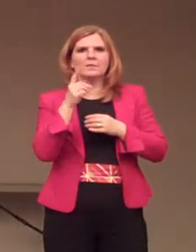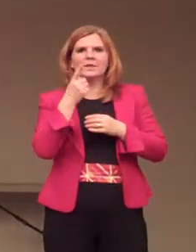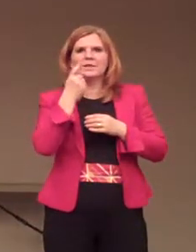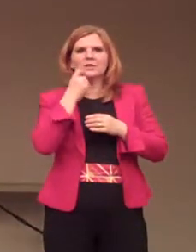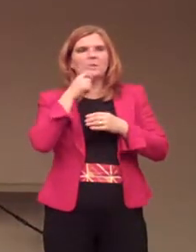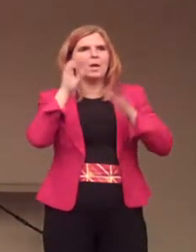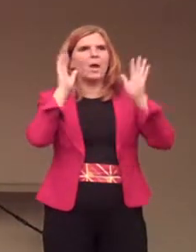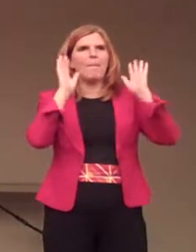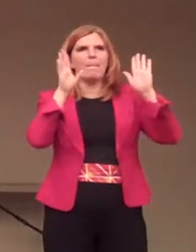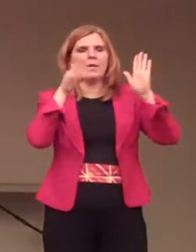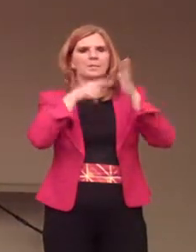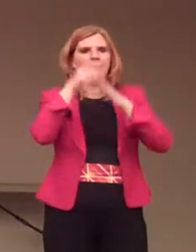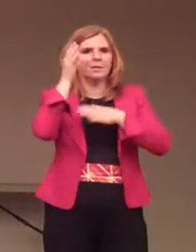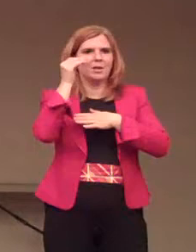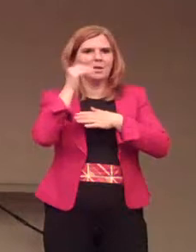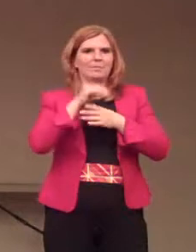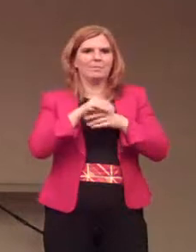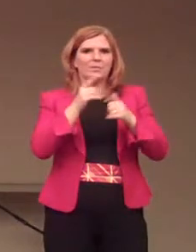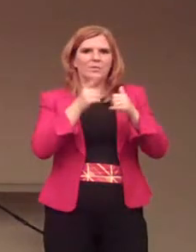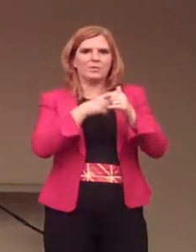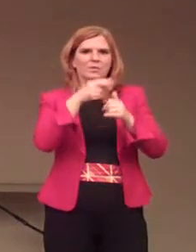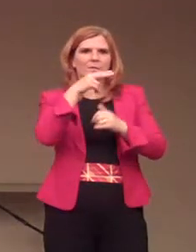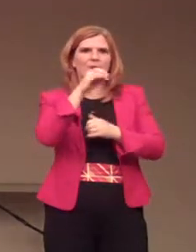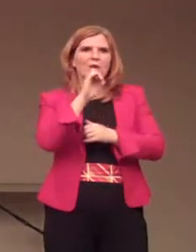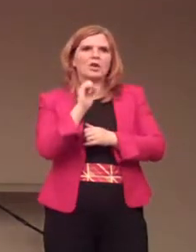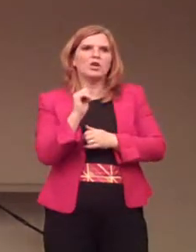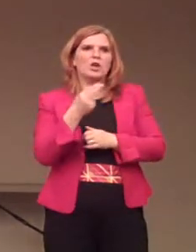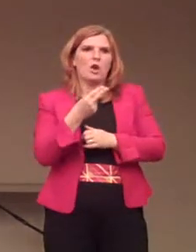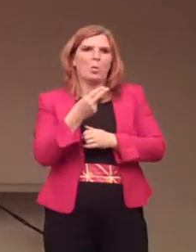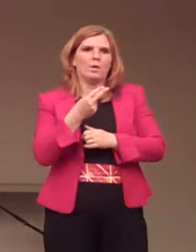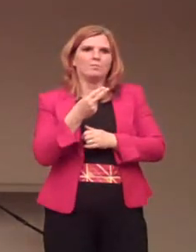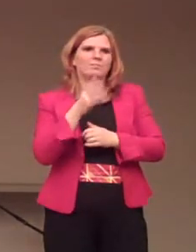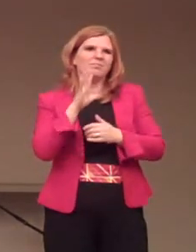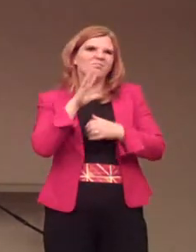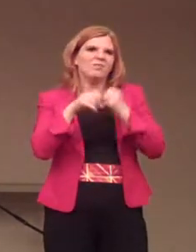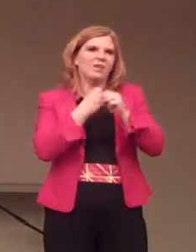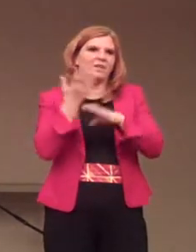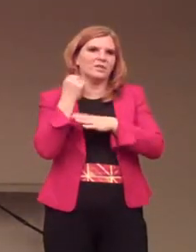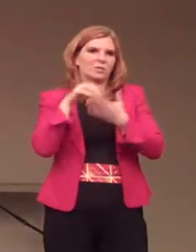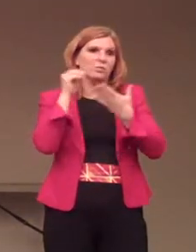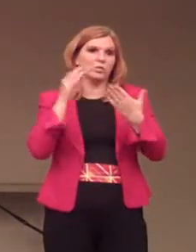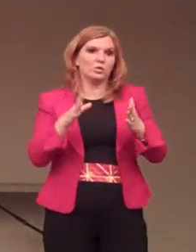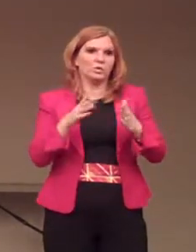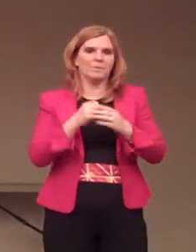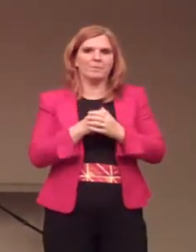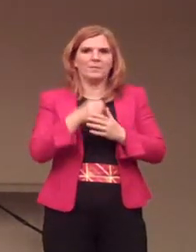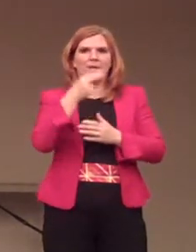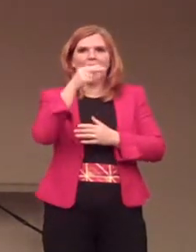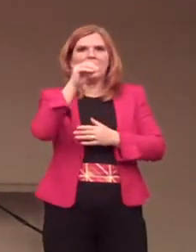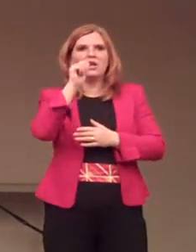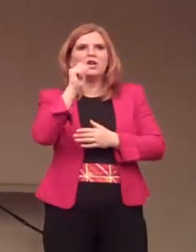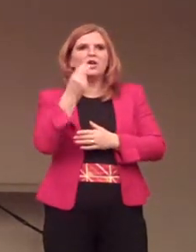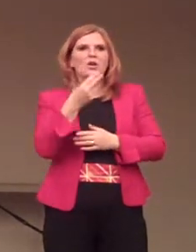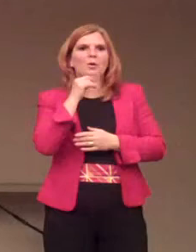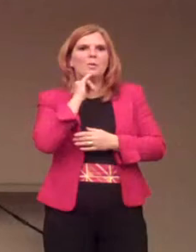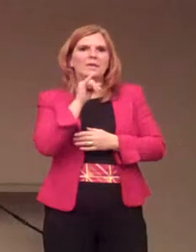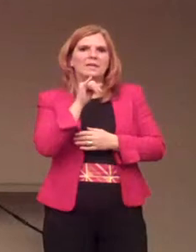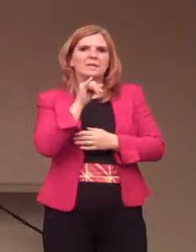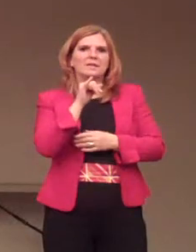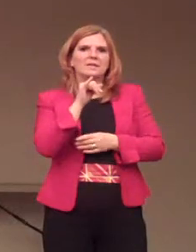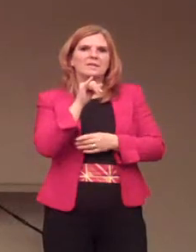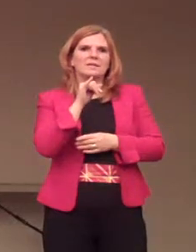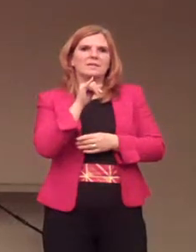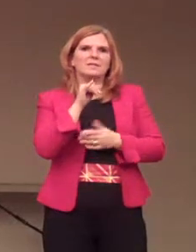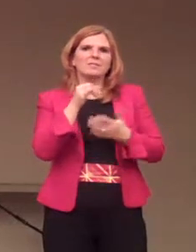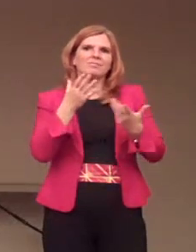just be amazed at this guy. His first name was Noah. I had him in class maybe 5 years ago. Noah